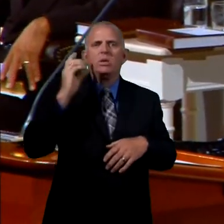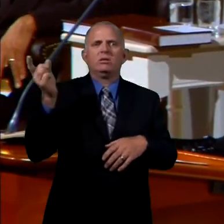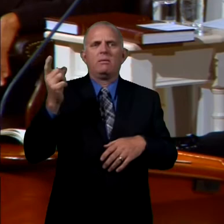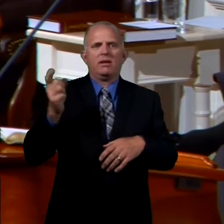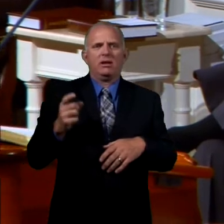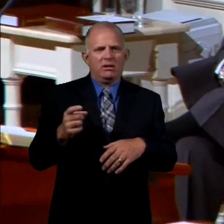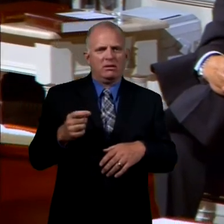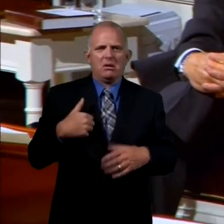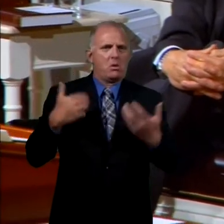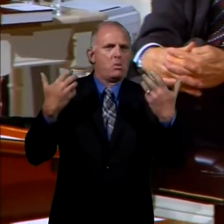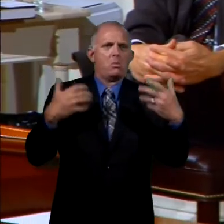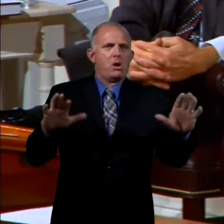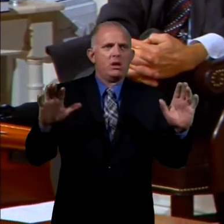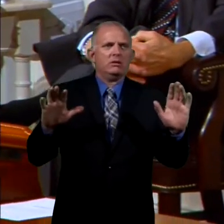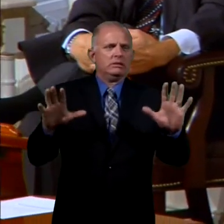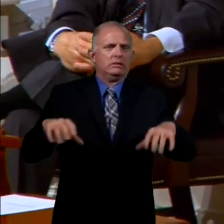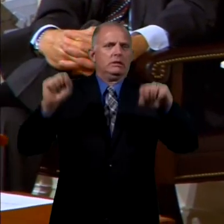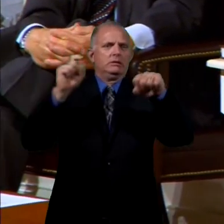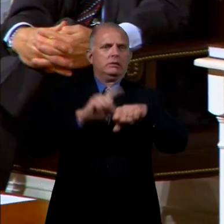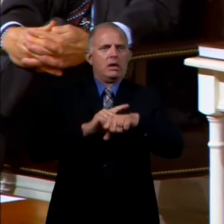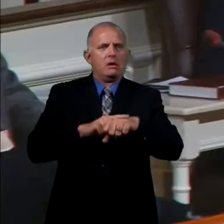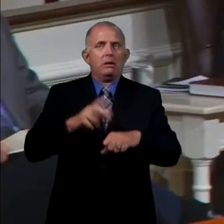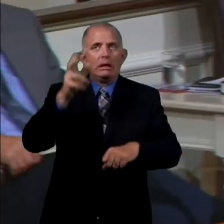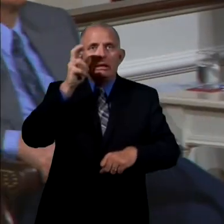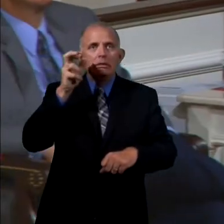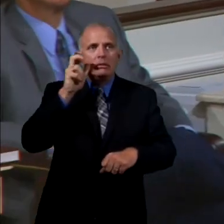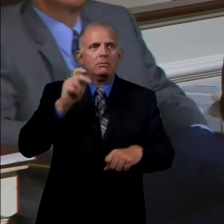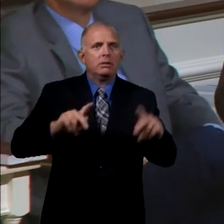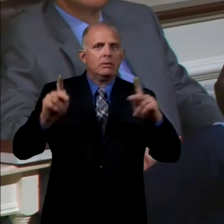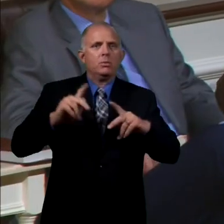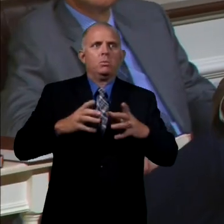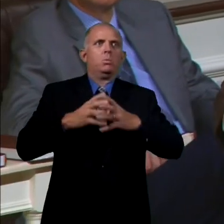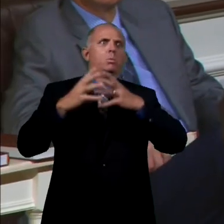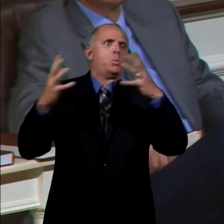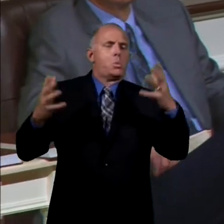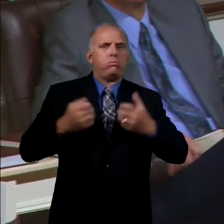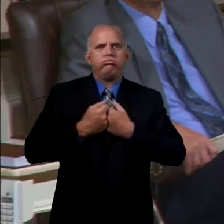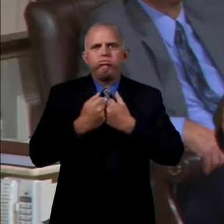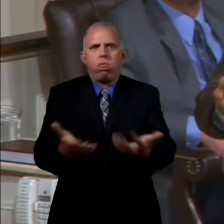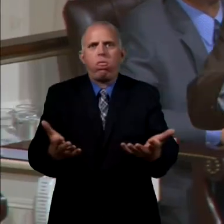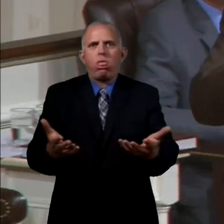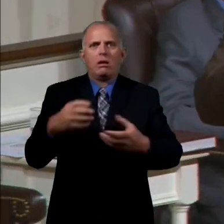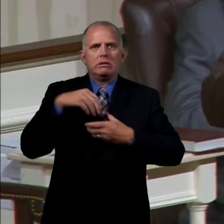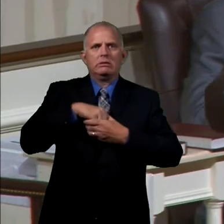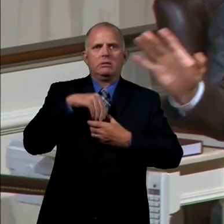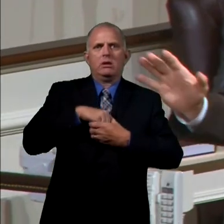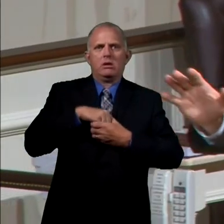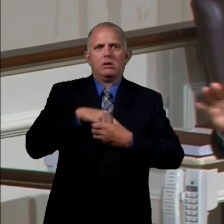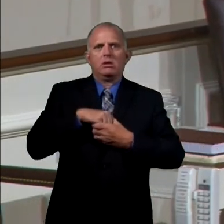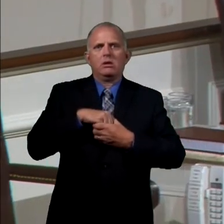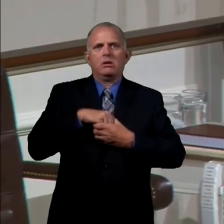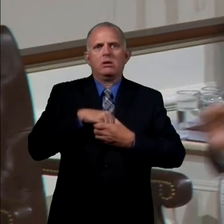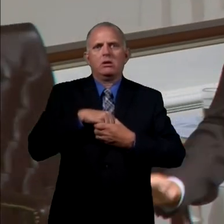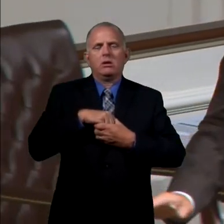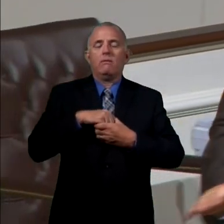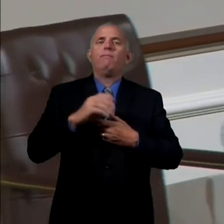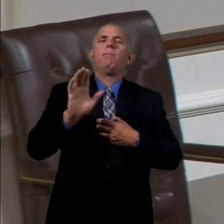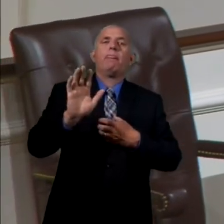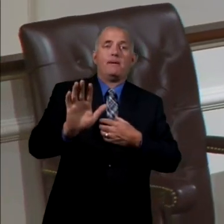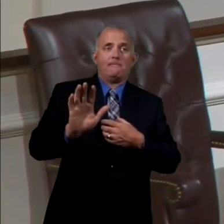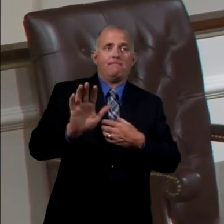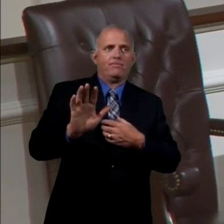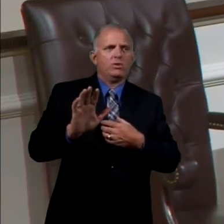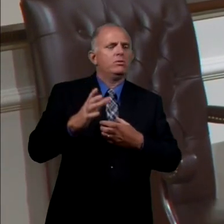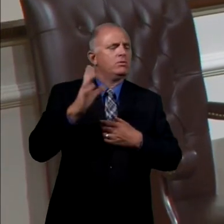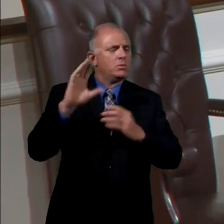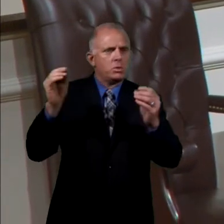ever take the time to just listen. You become so worn down inside. You're just in a hurry all the time. I don't want to see one more person. I don't want one more text. I don't want